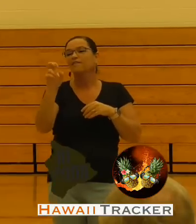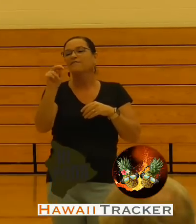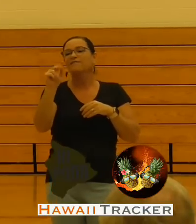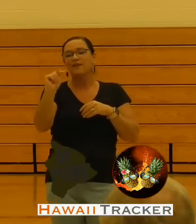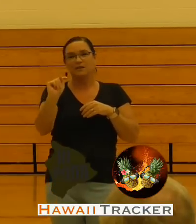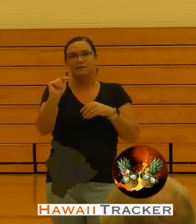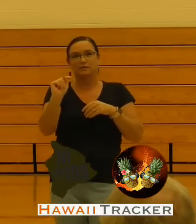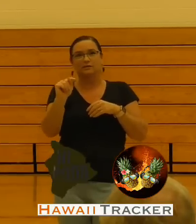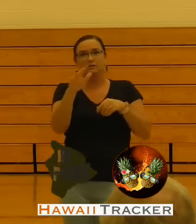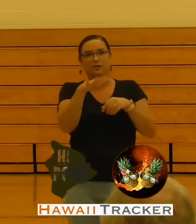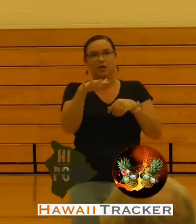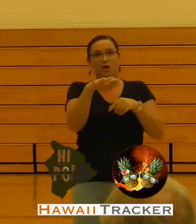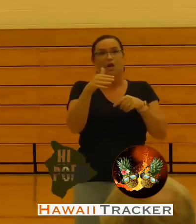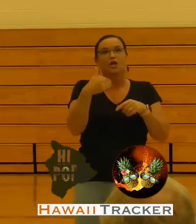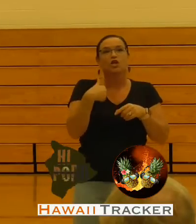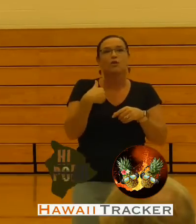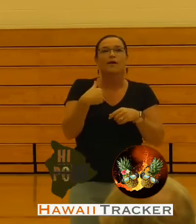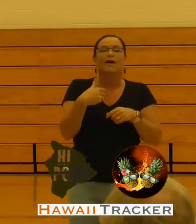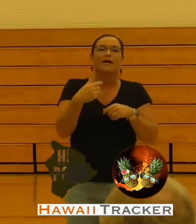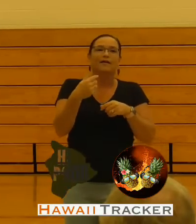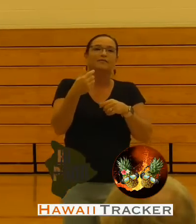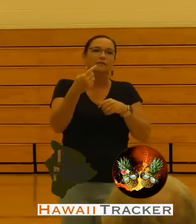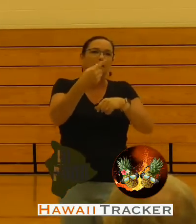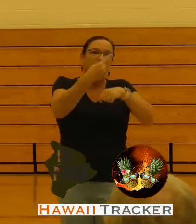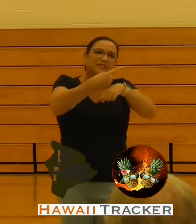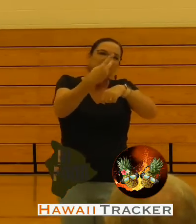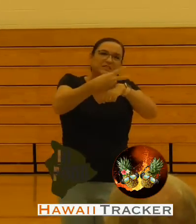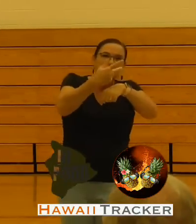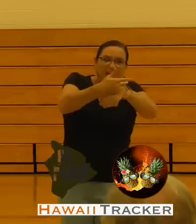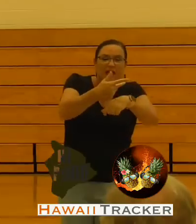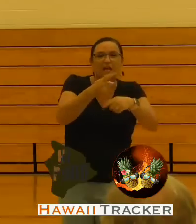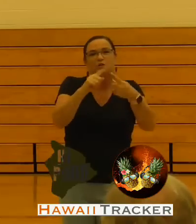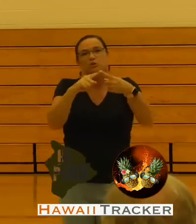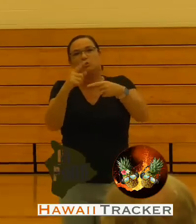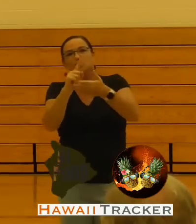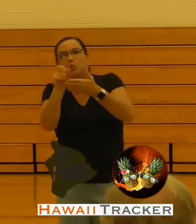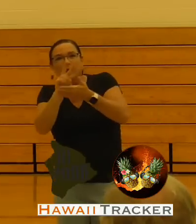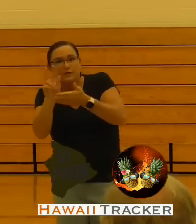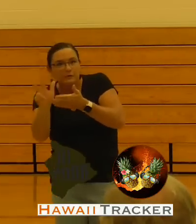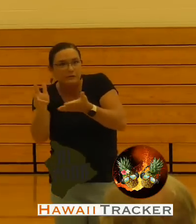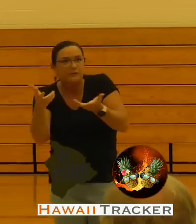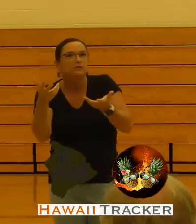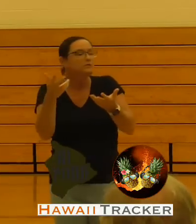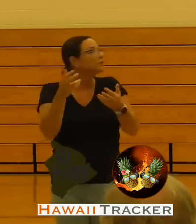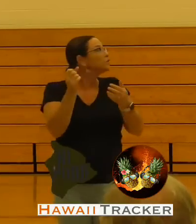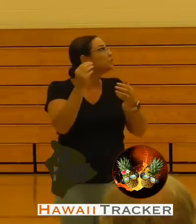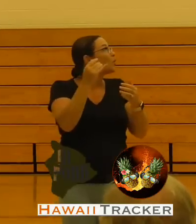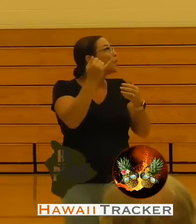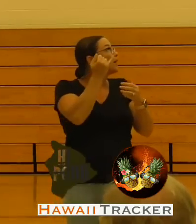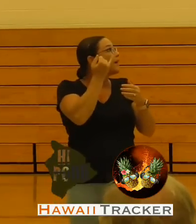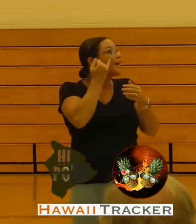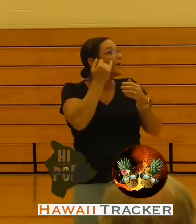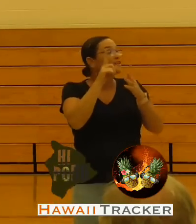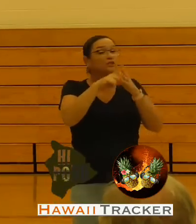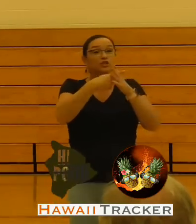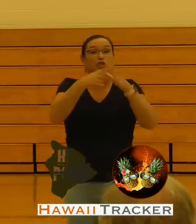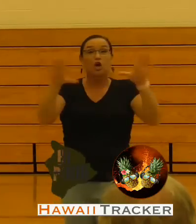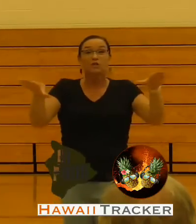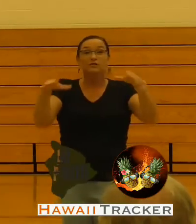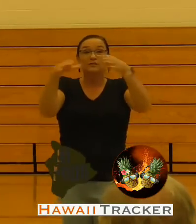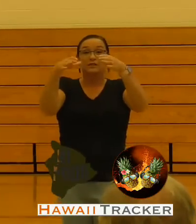you have days to weeks to respond to that area. So if the flows start way up high, and the example